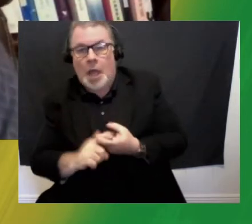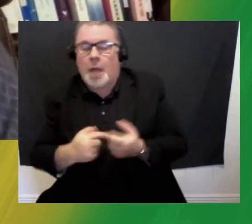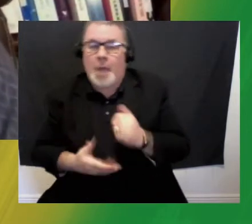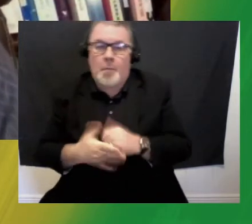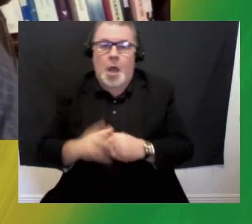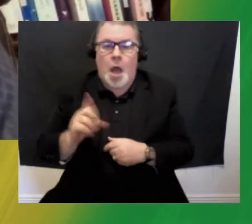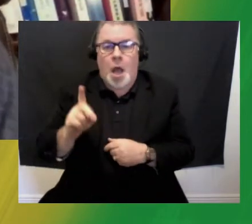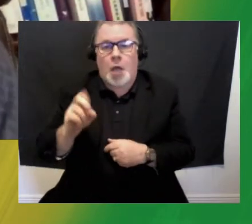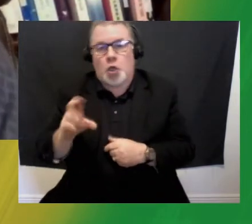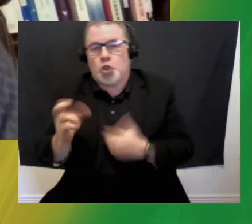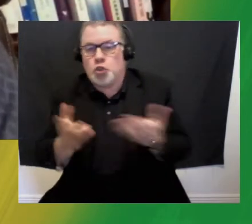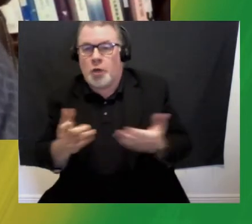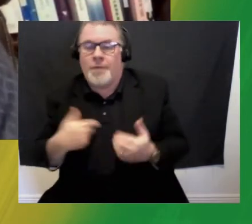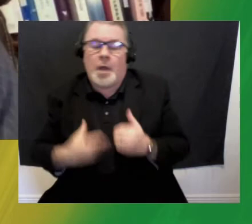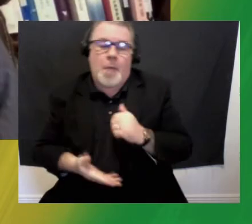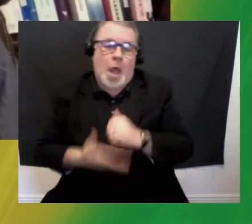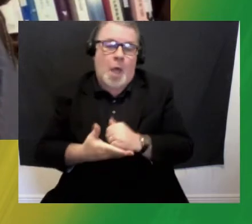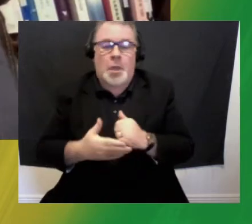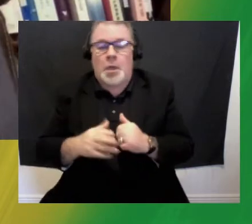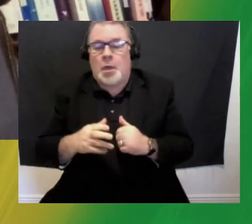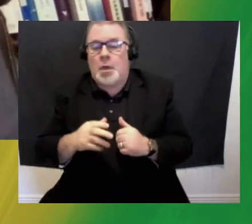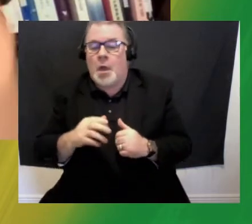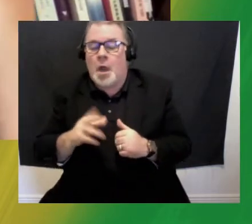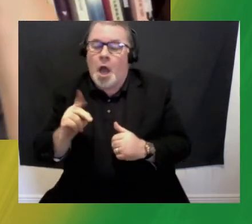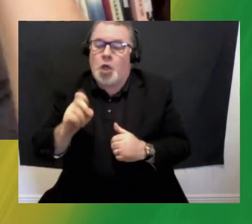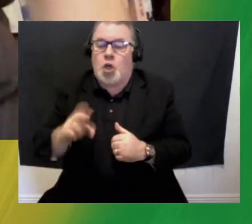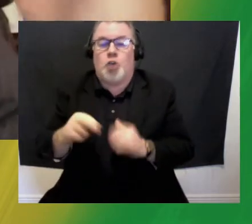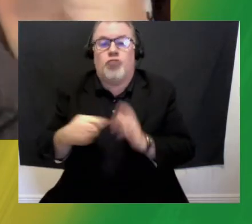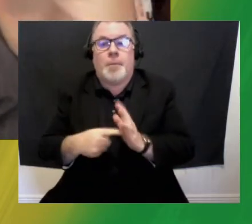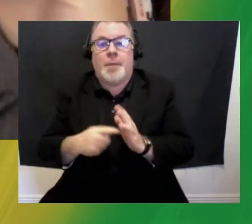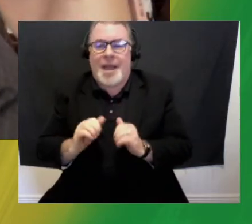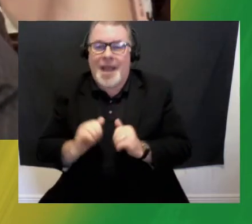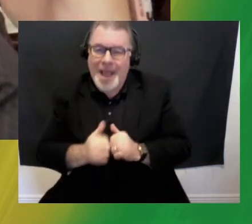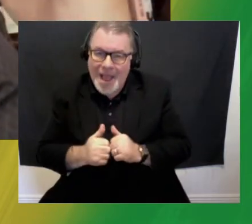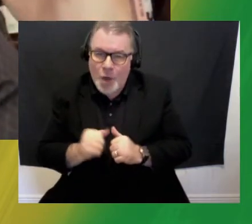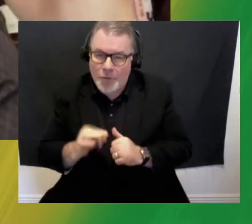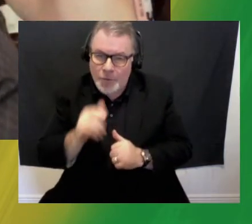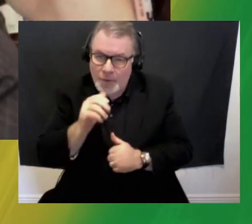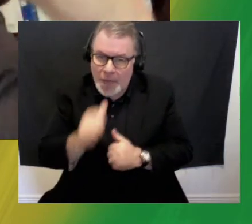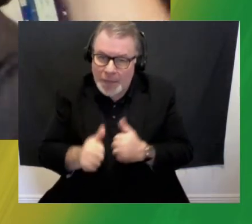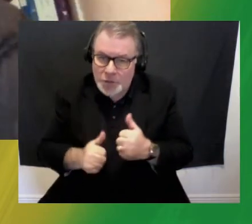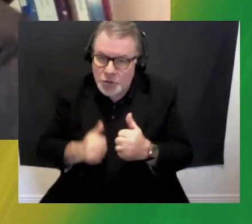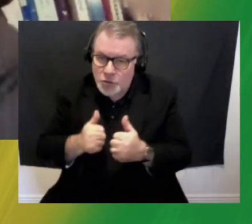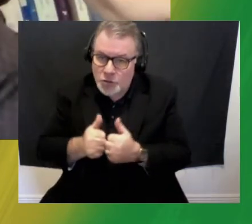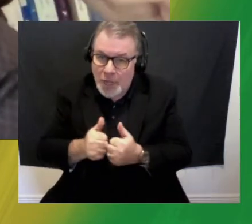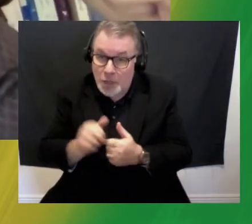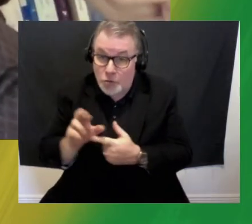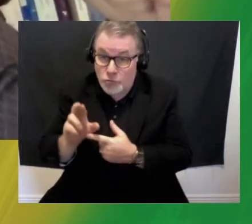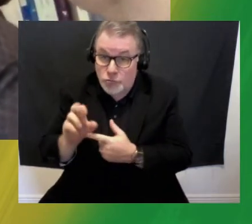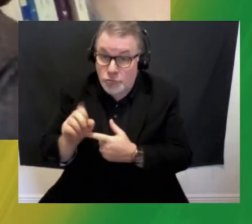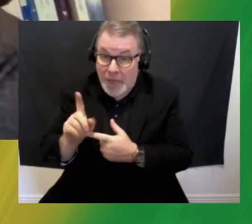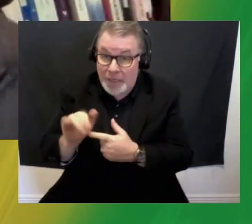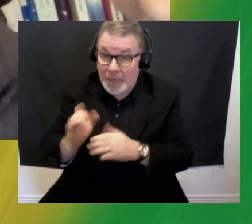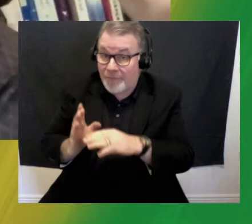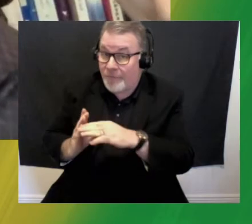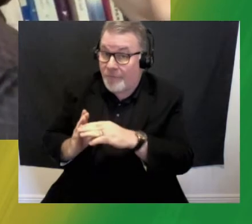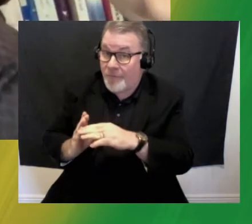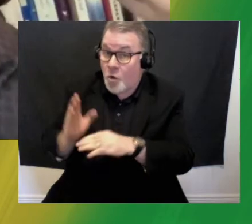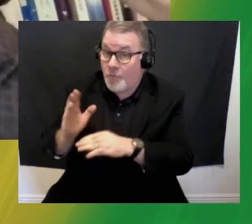with the underrepresented, well, how are you going to do that if you're not challenging the reality of overprivilege,